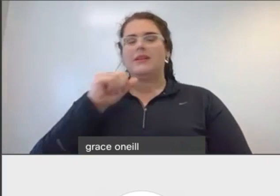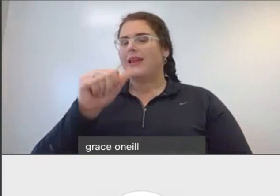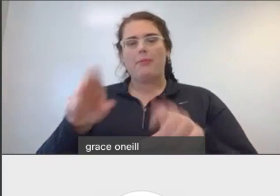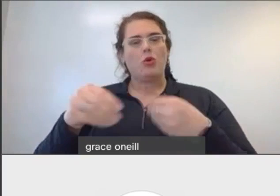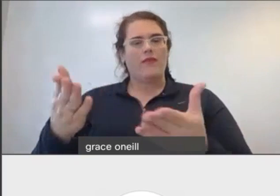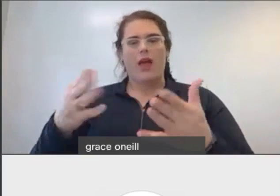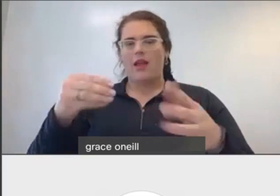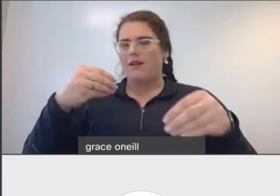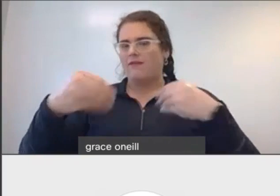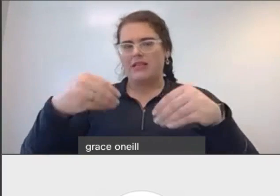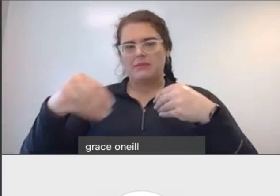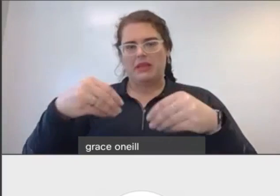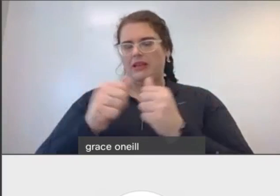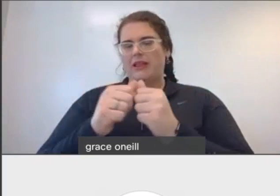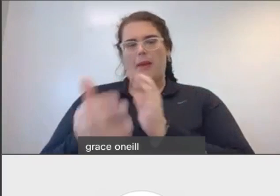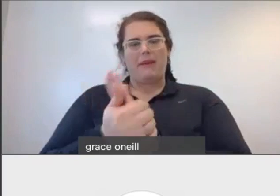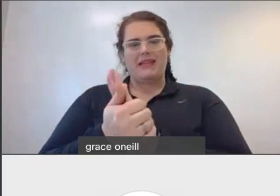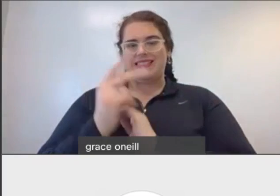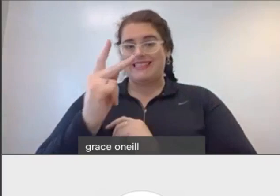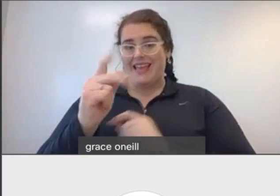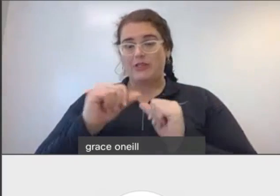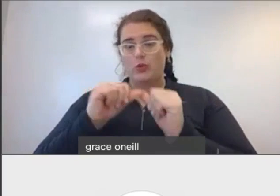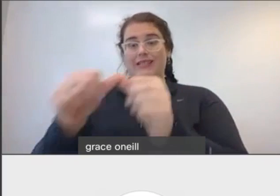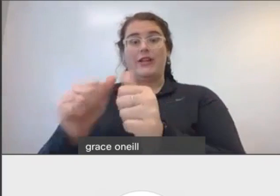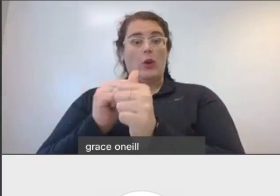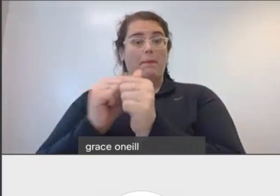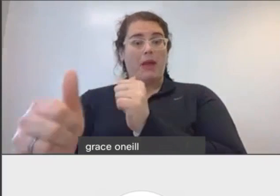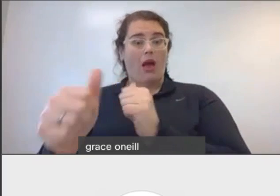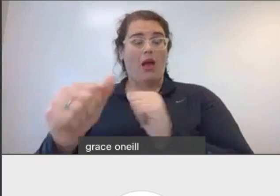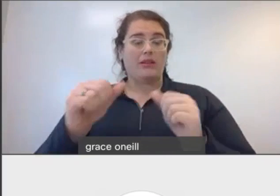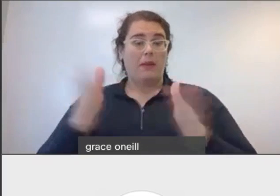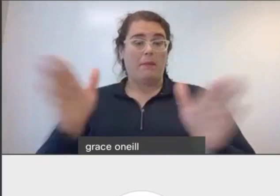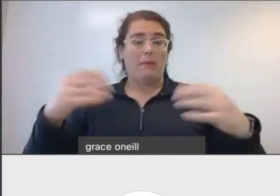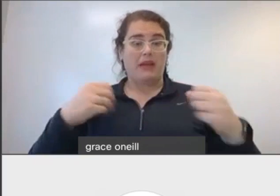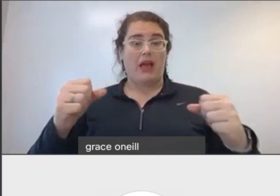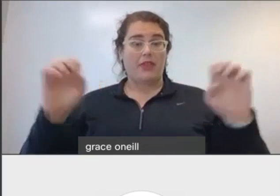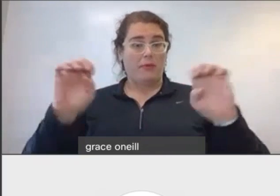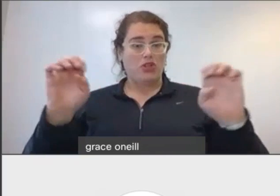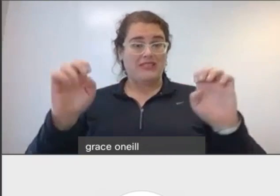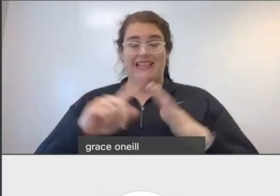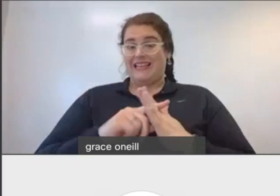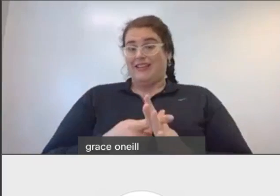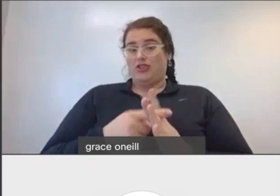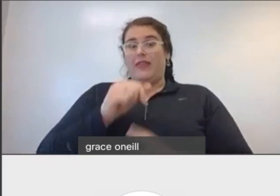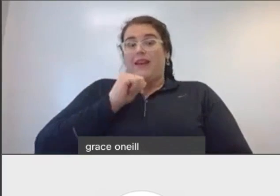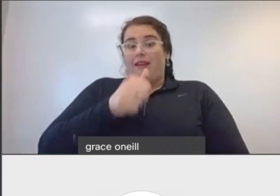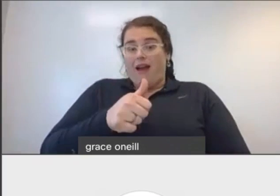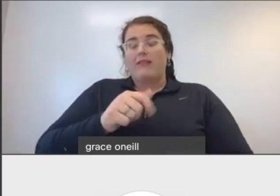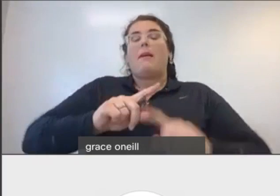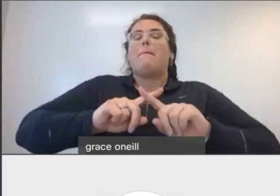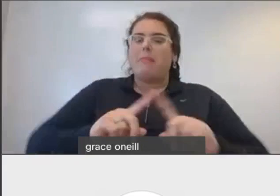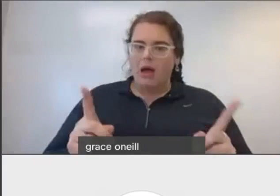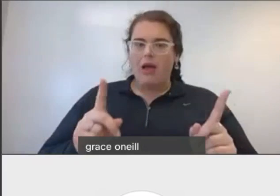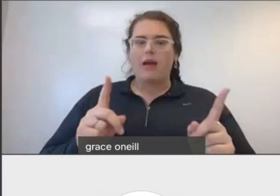flexibility allowed in the Appendix K to continue beyond the public health emergency. However, more recently, they